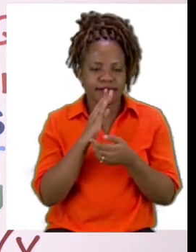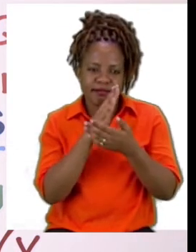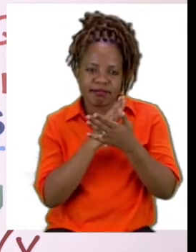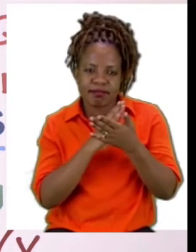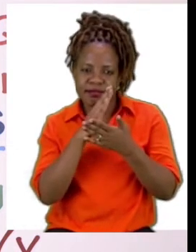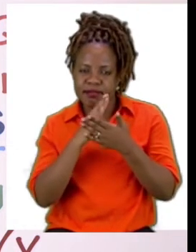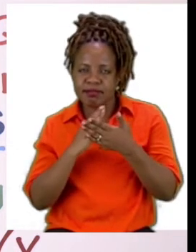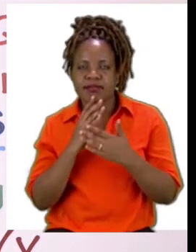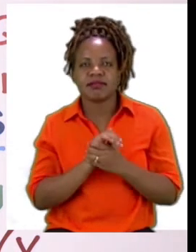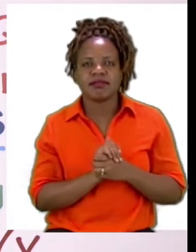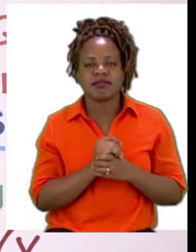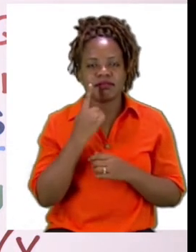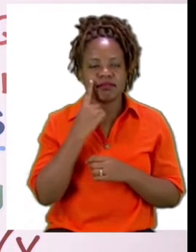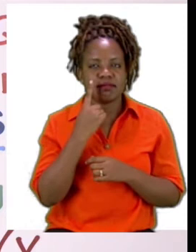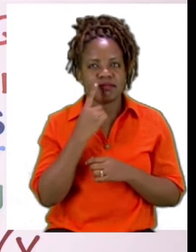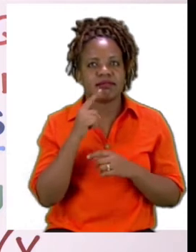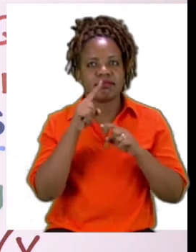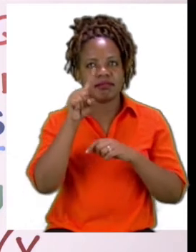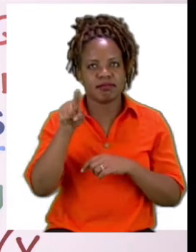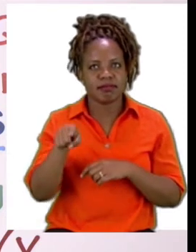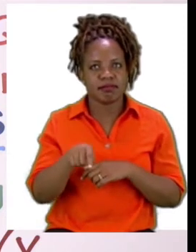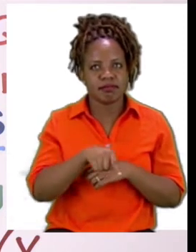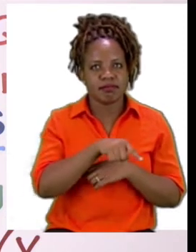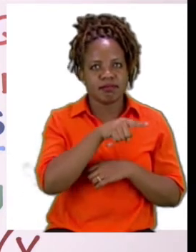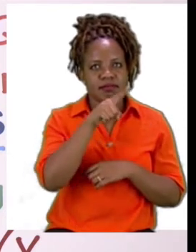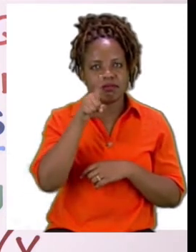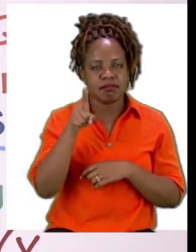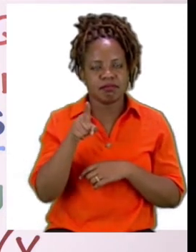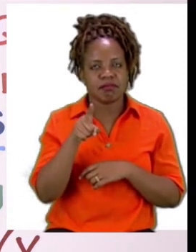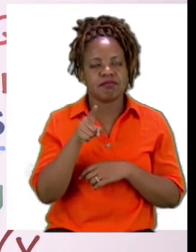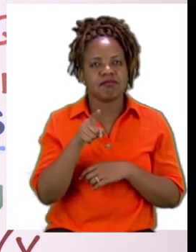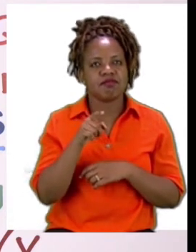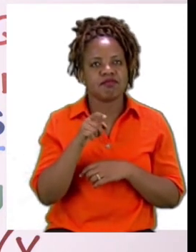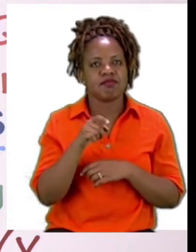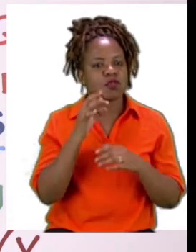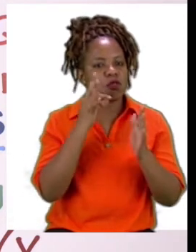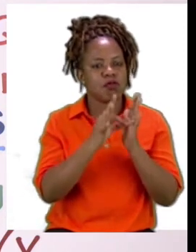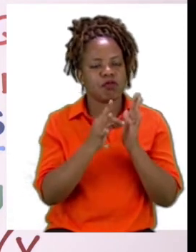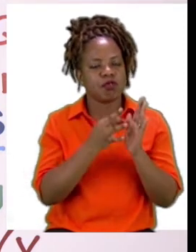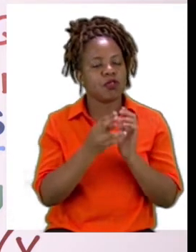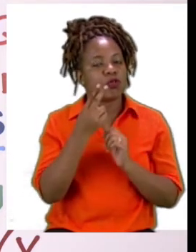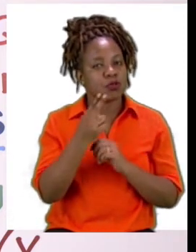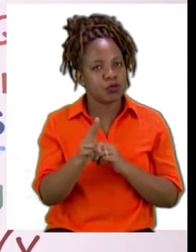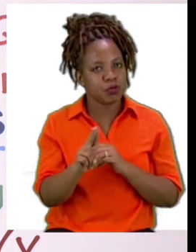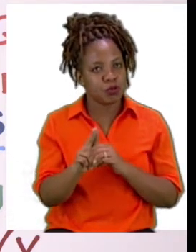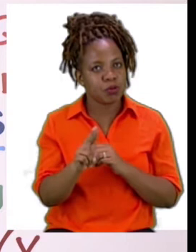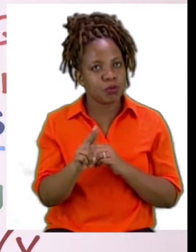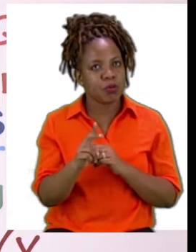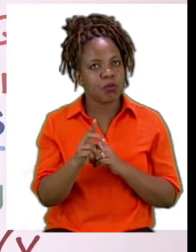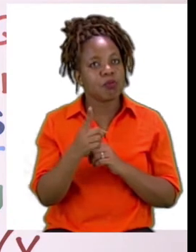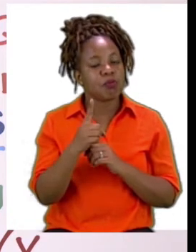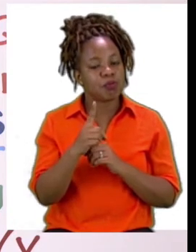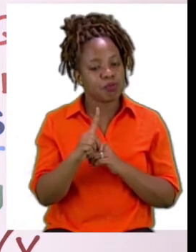the circle on the board is not a fraction. But if I were